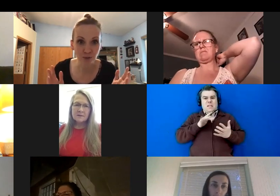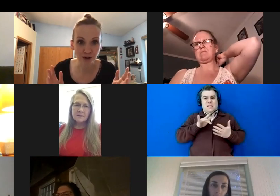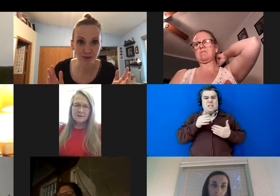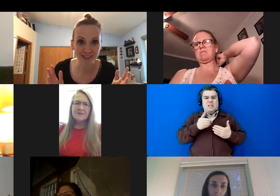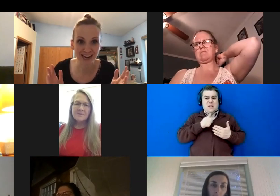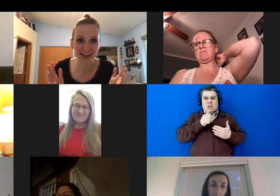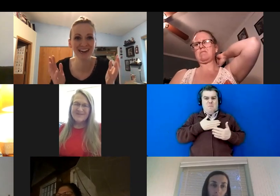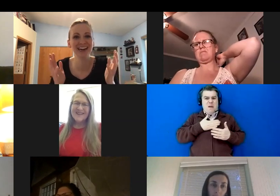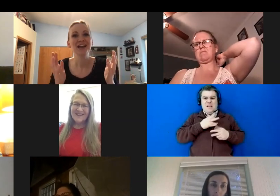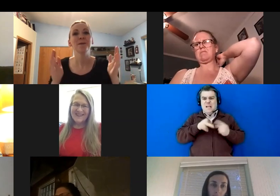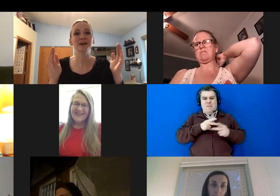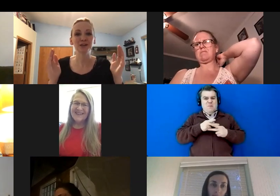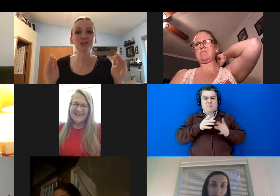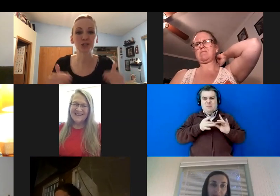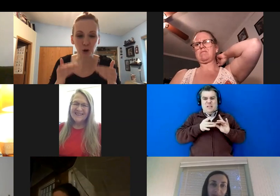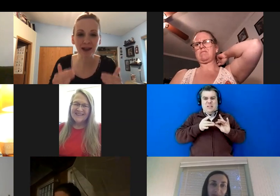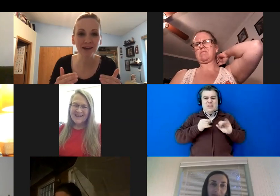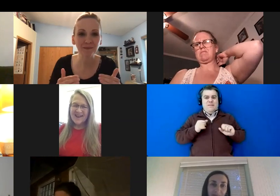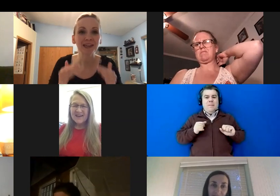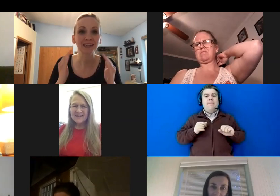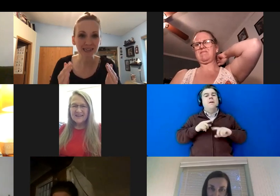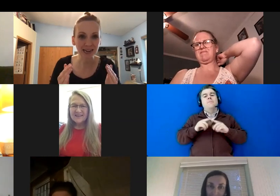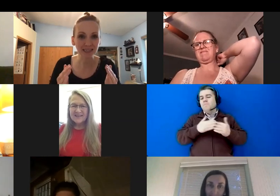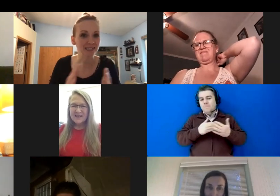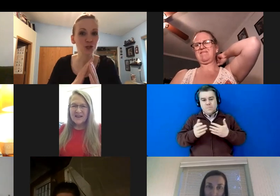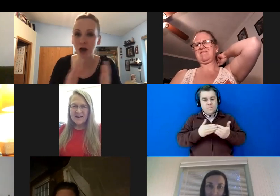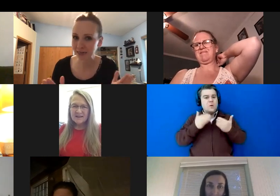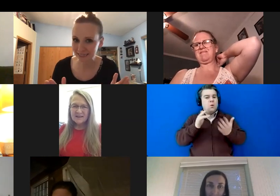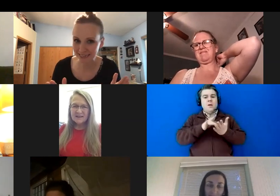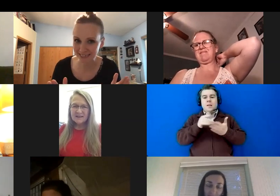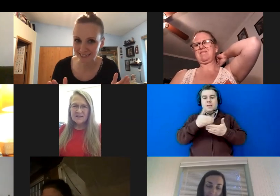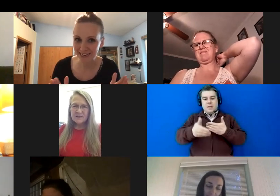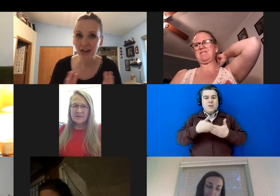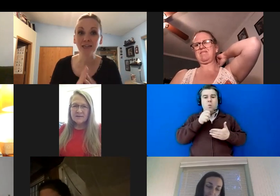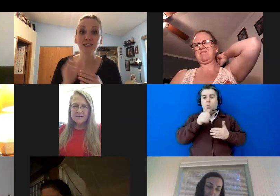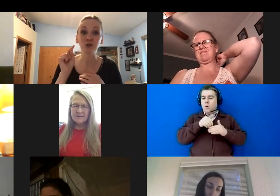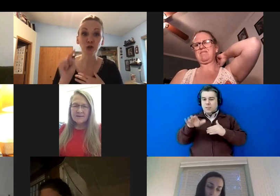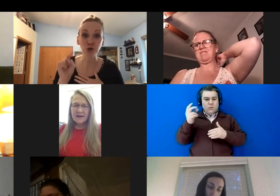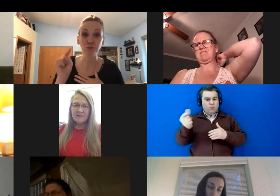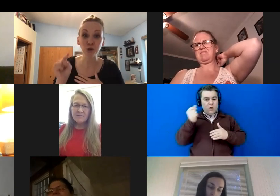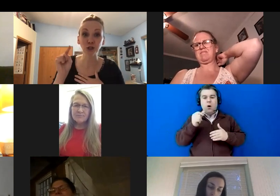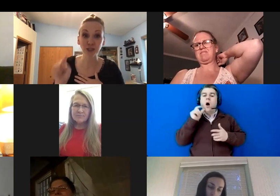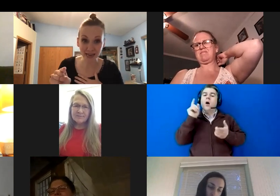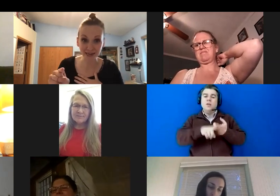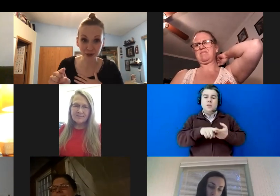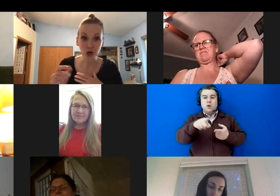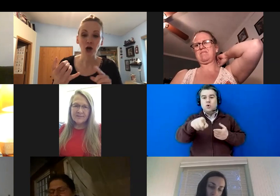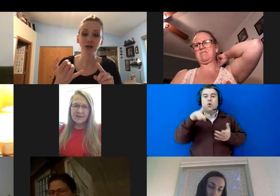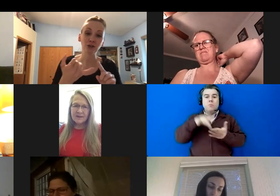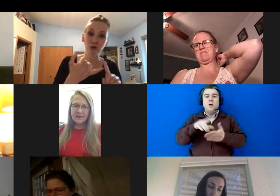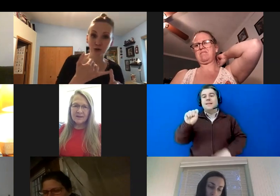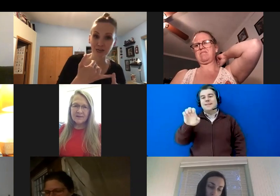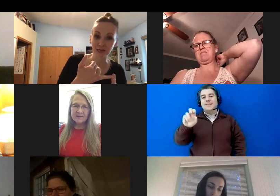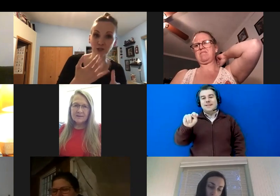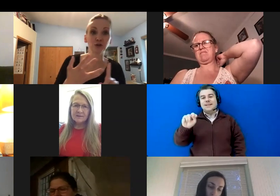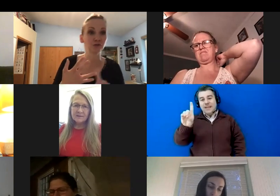so not what I want to say. But just go ahead, click next. It's not going to send it until you push send on